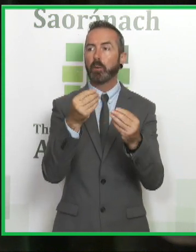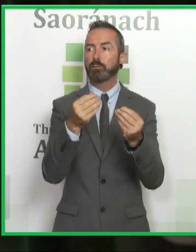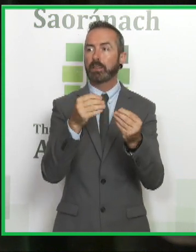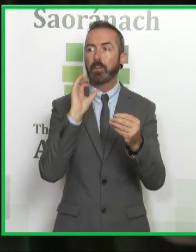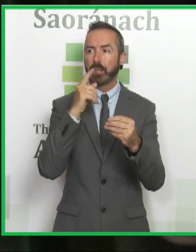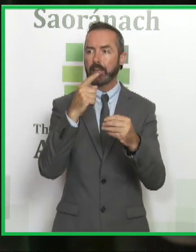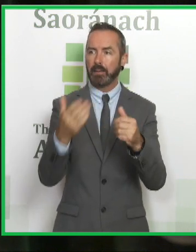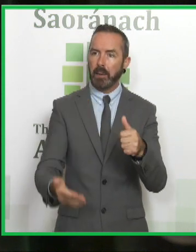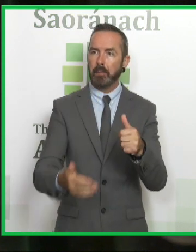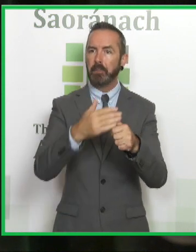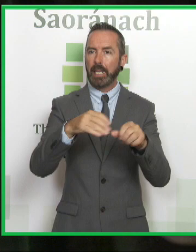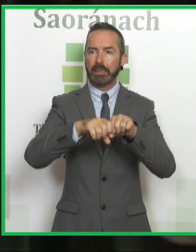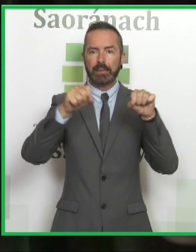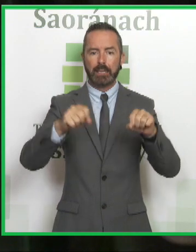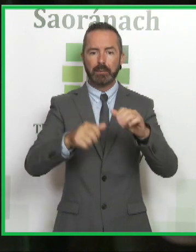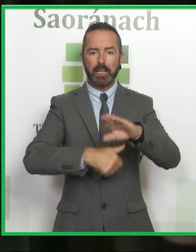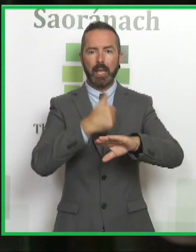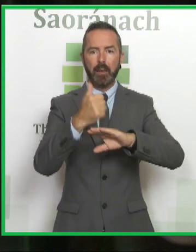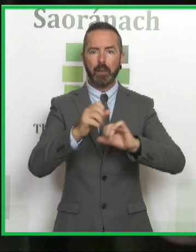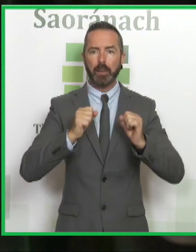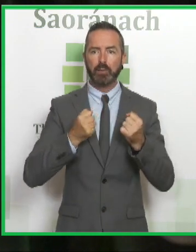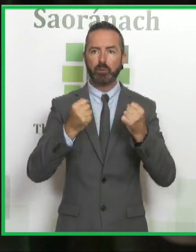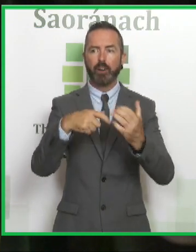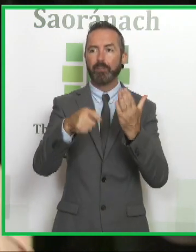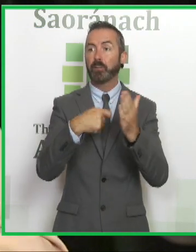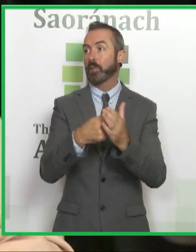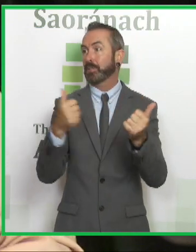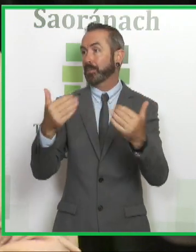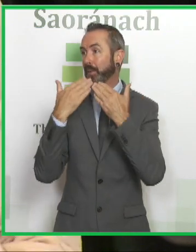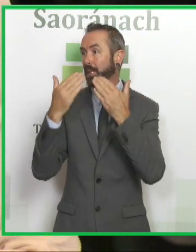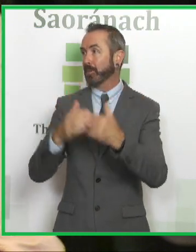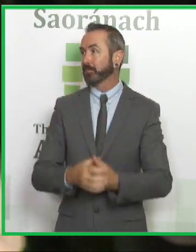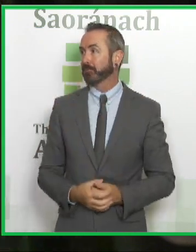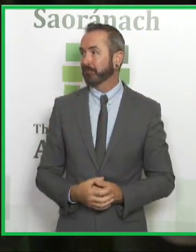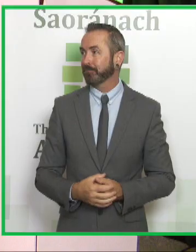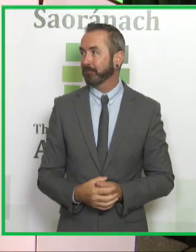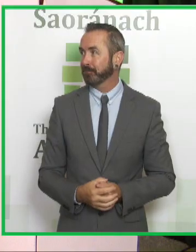mechanism to implement the Drive project. Thank you, Siobhan. Thank you.